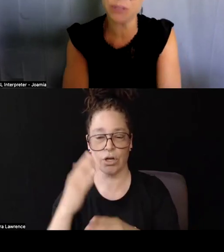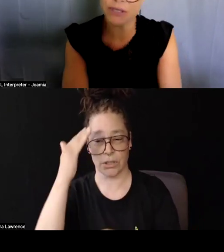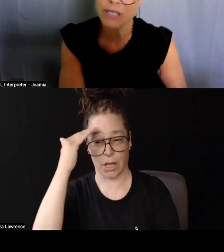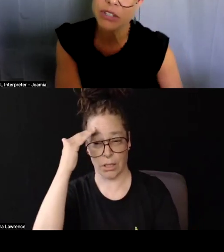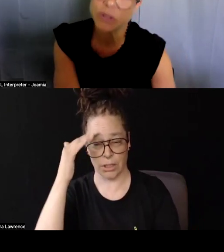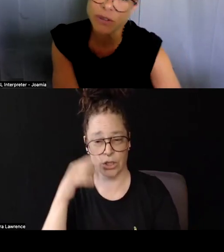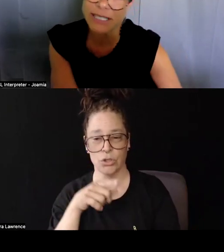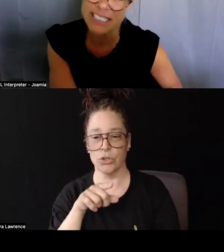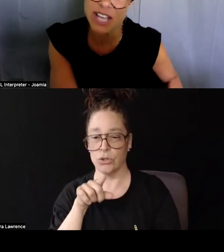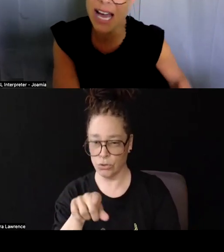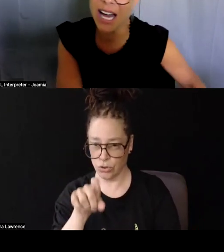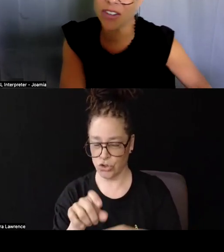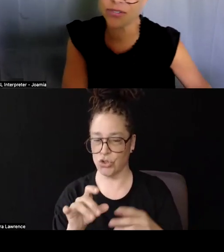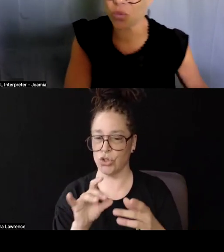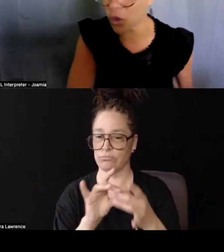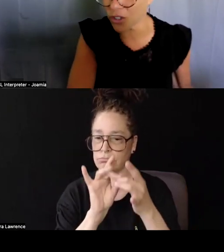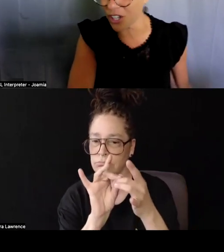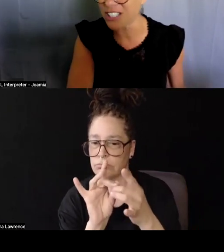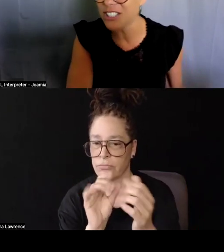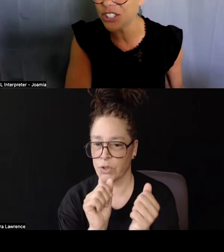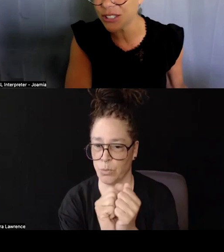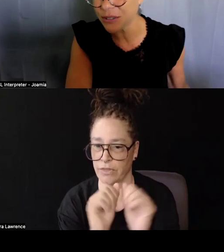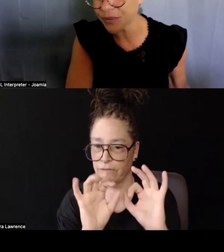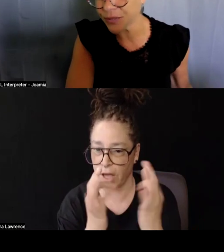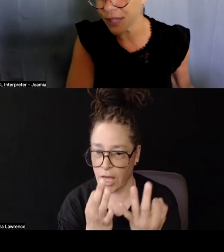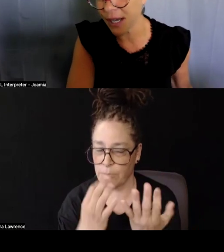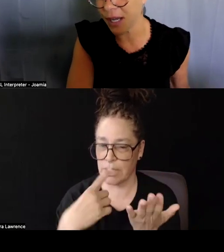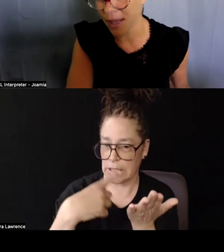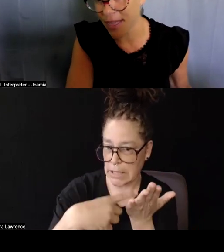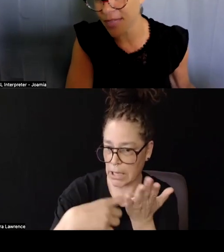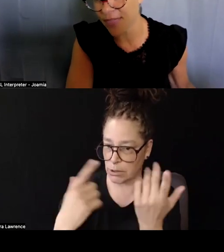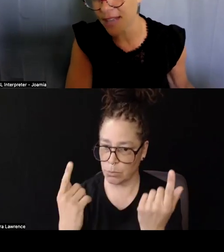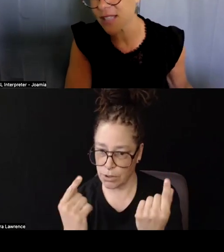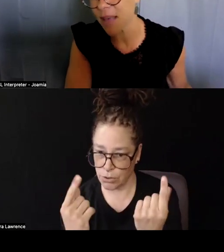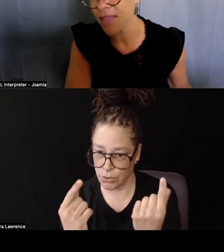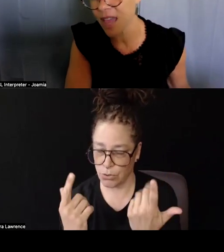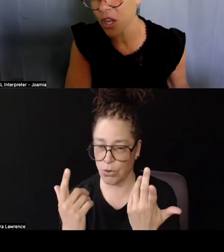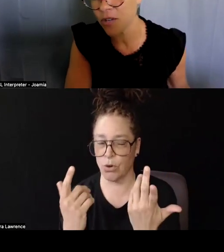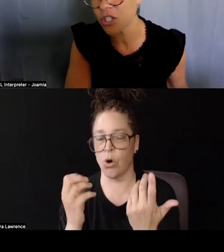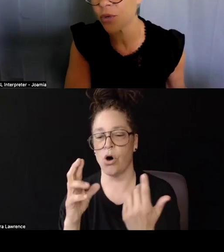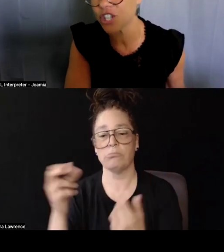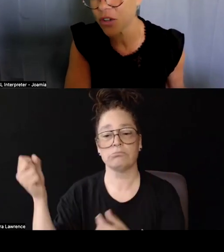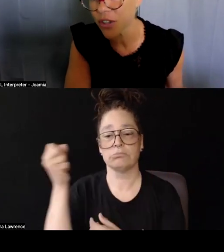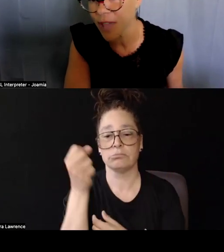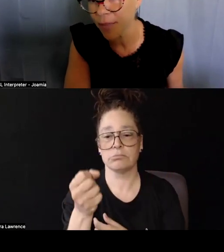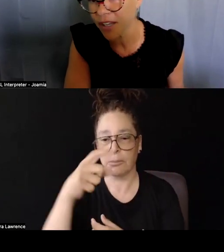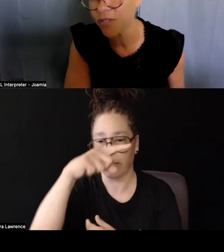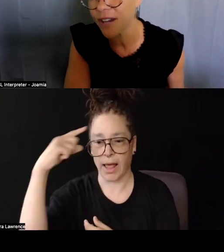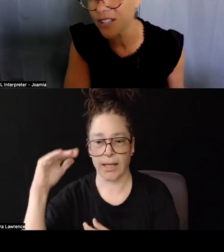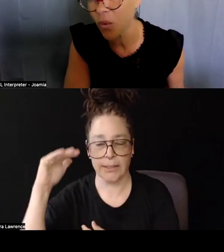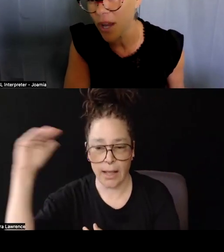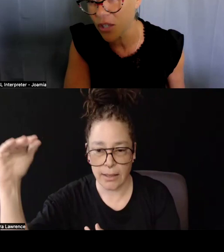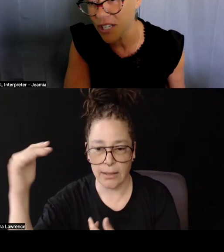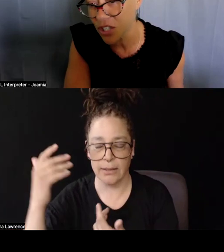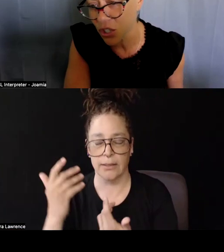If you really need to have world knowledge. I think that that's something that you need to reach out to the family to